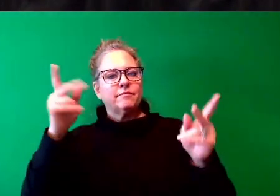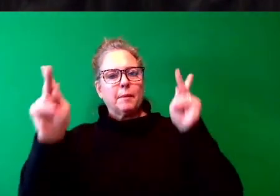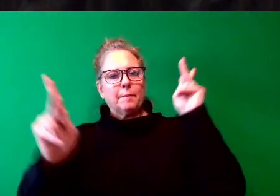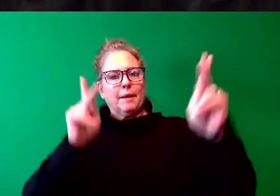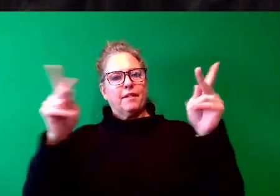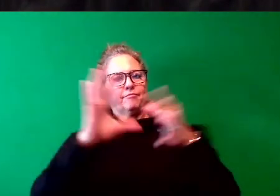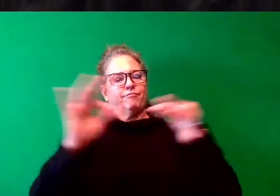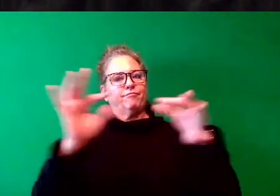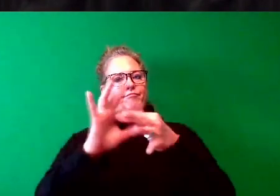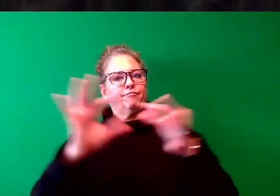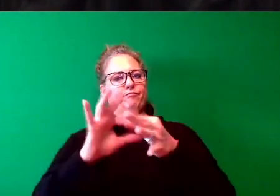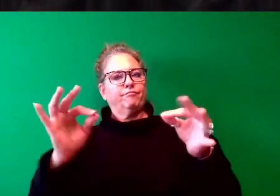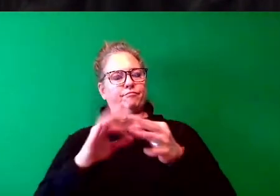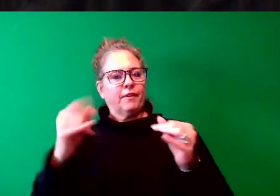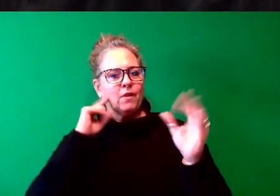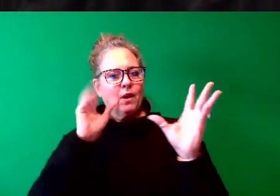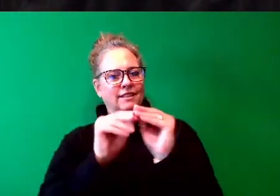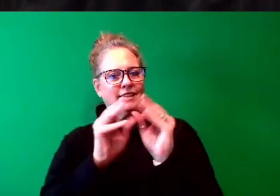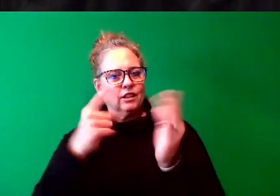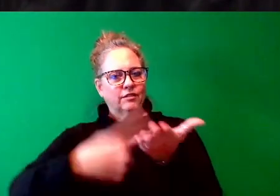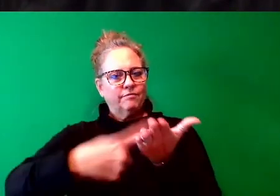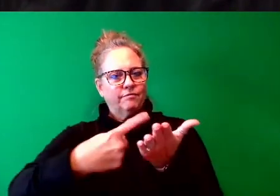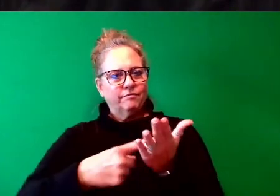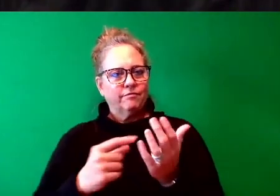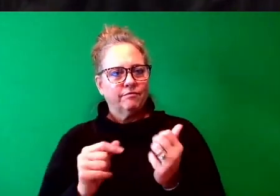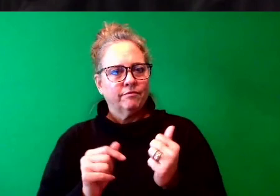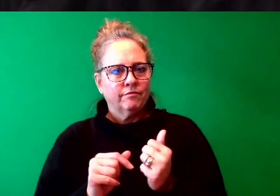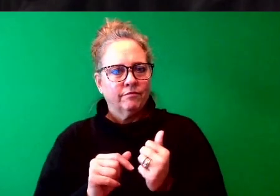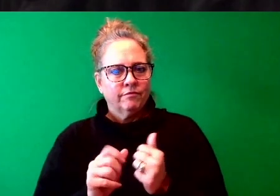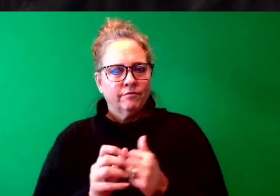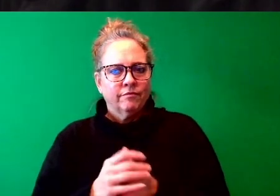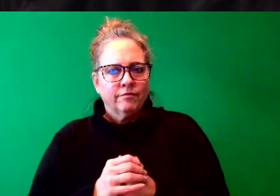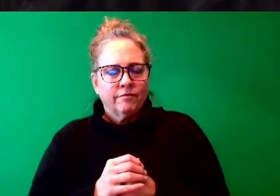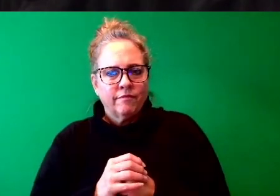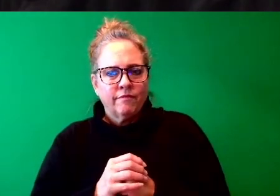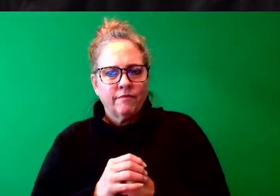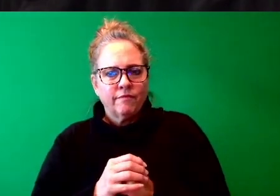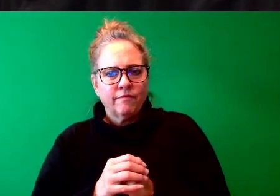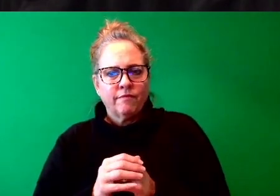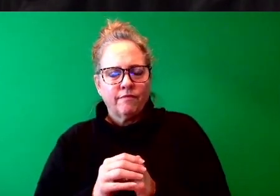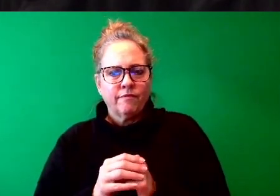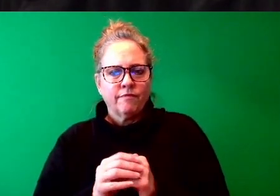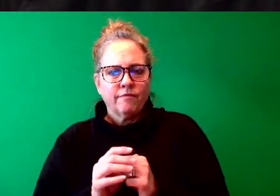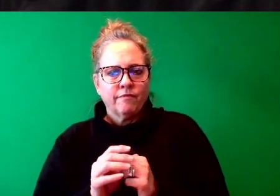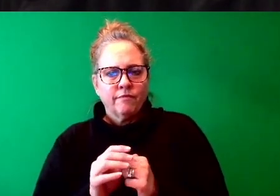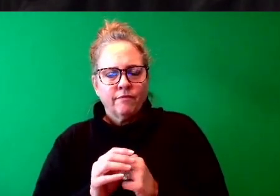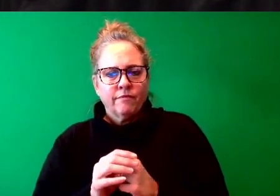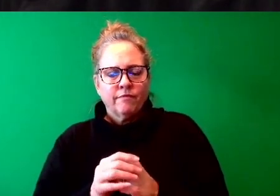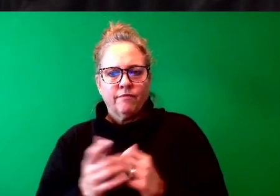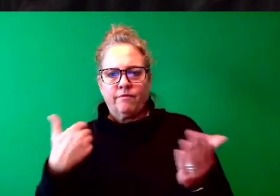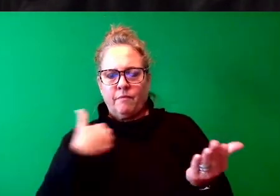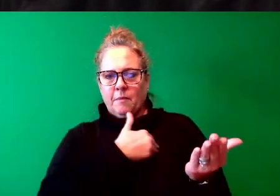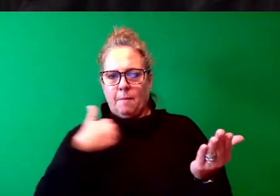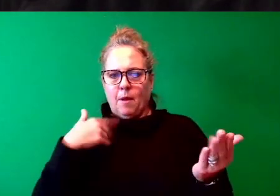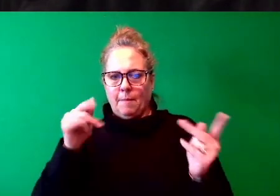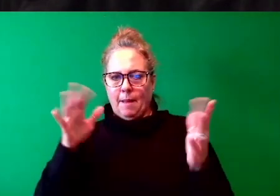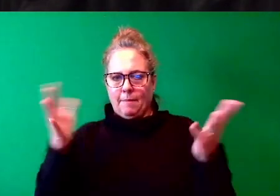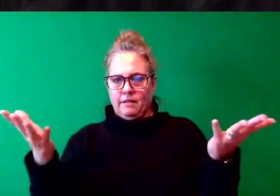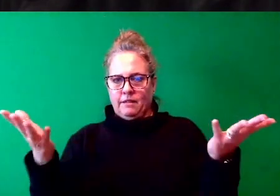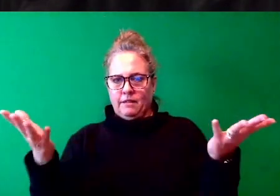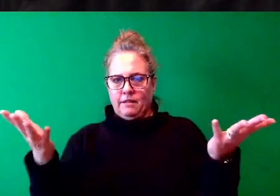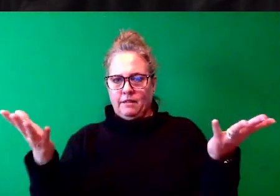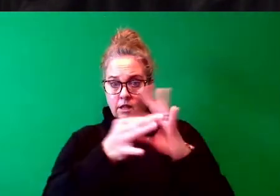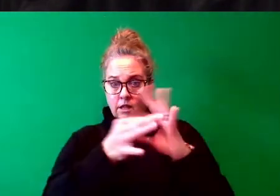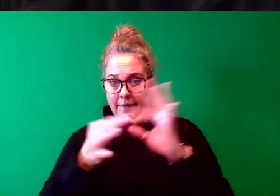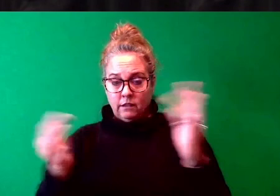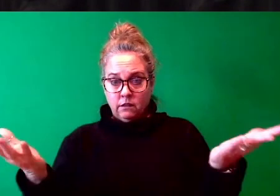grand idea. Do we have any members of the public who would like to comment at this meeting? We have no requests for public We have no comment.